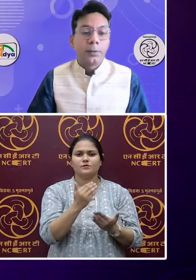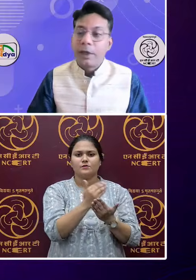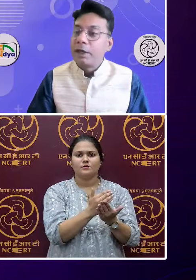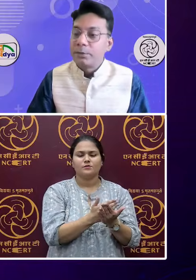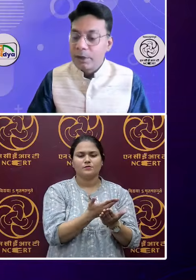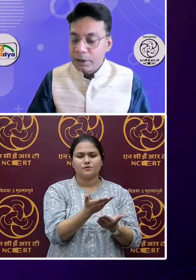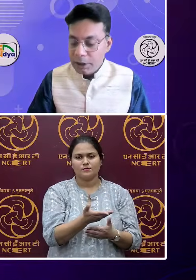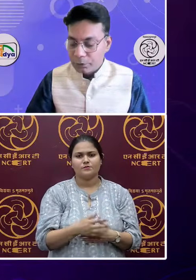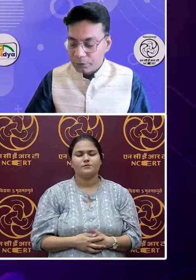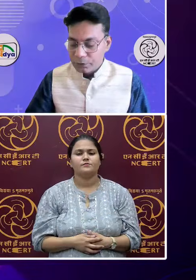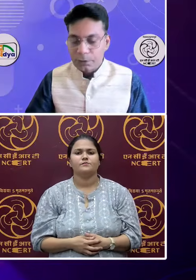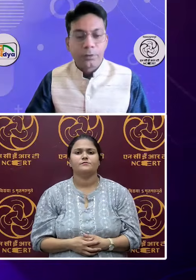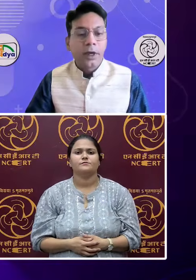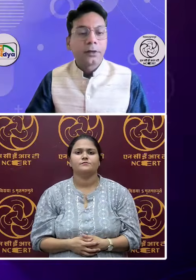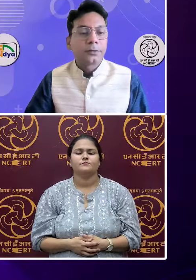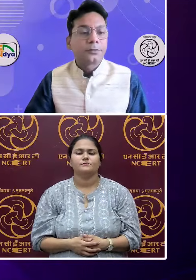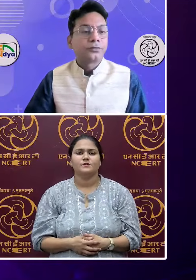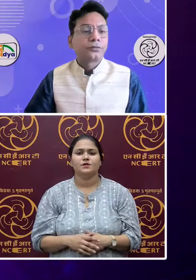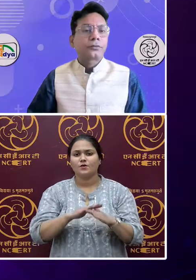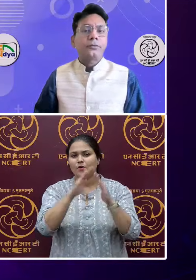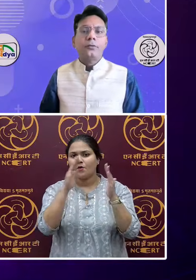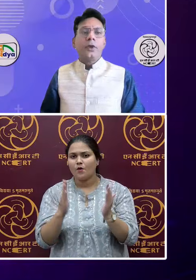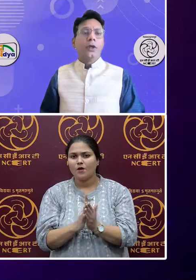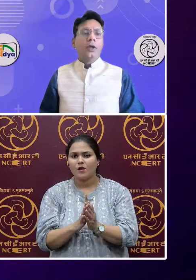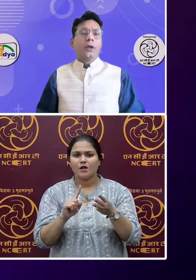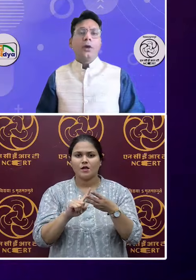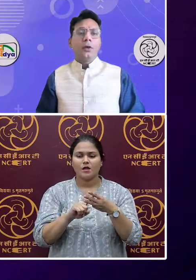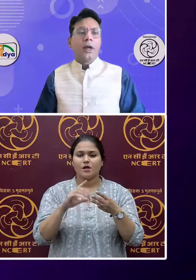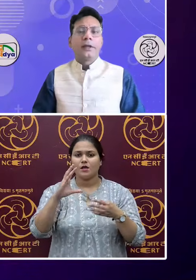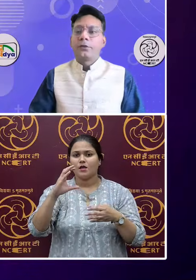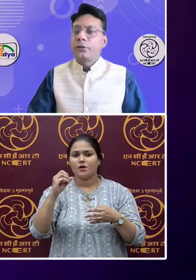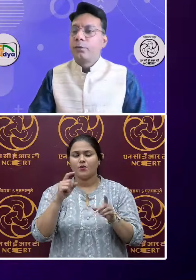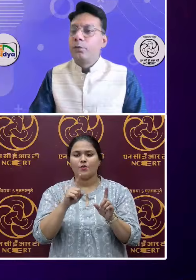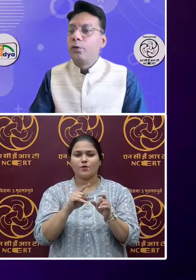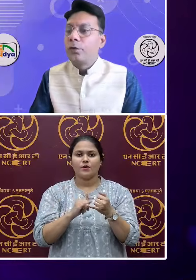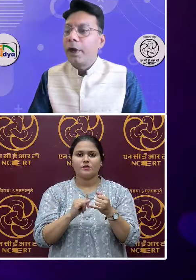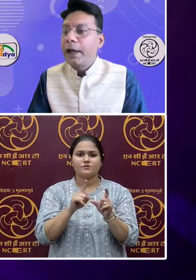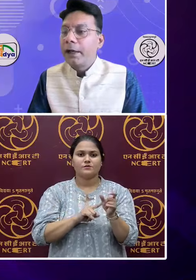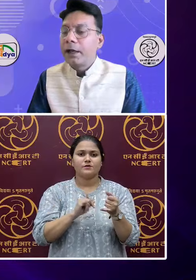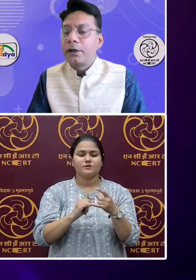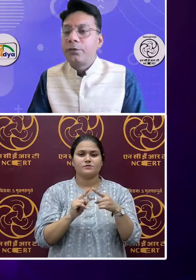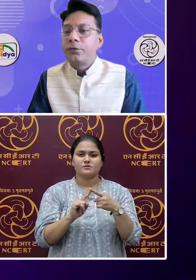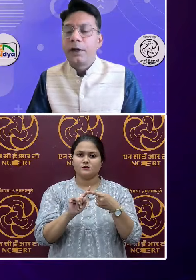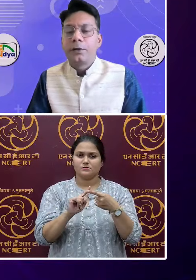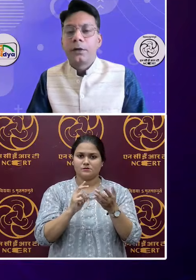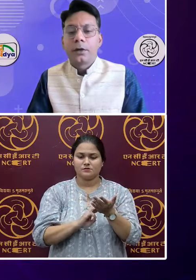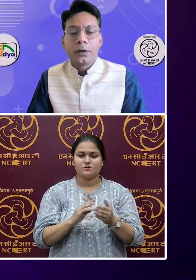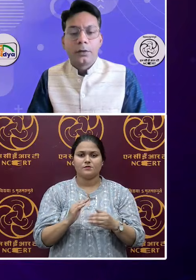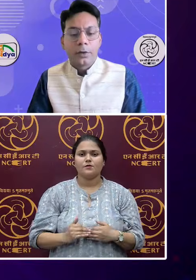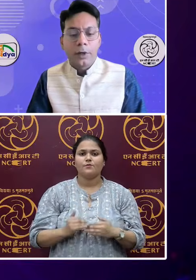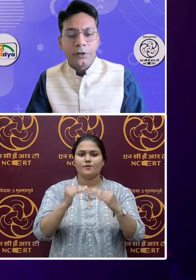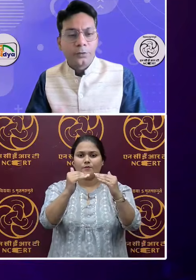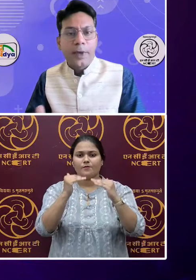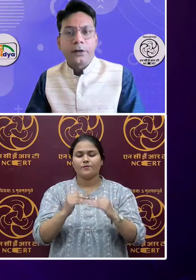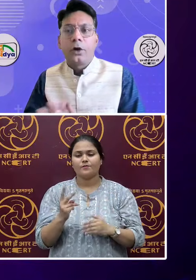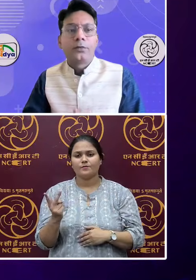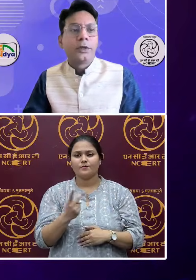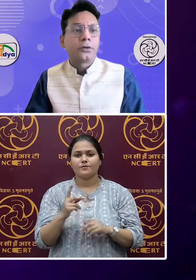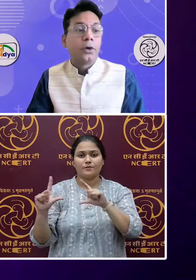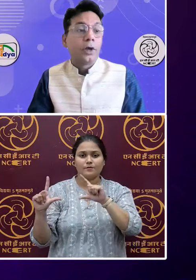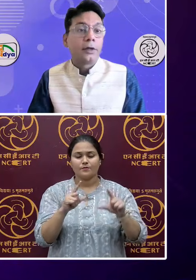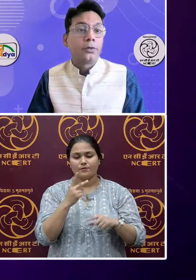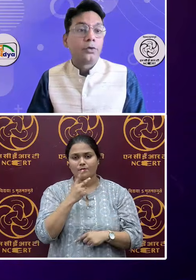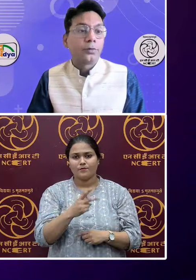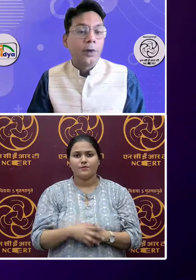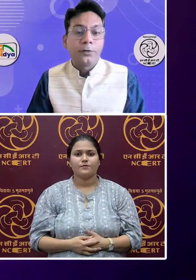learning management ecosystem, correct? Now let us move ahead a different aspect of